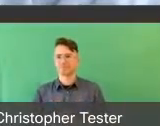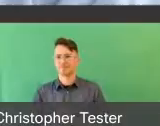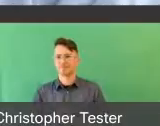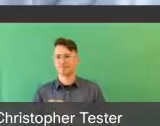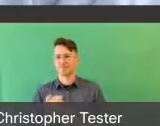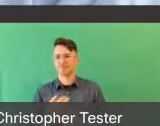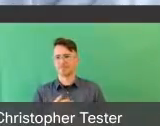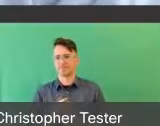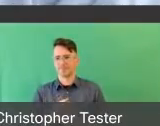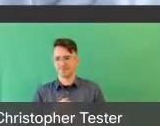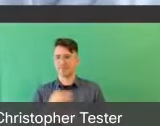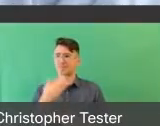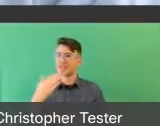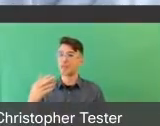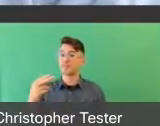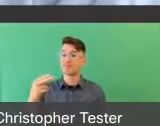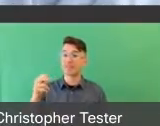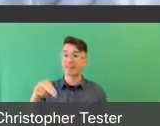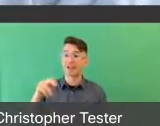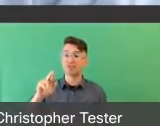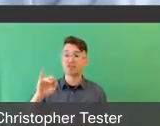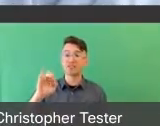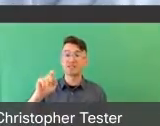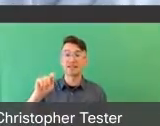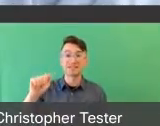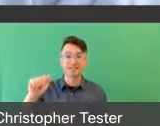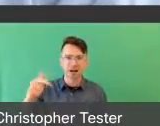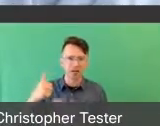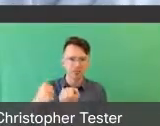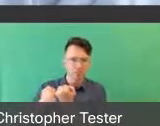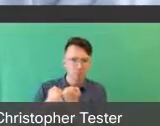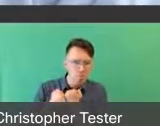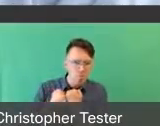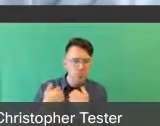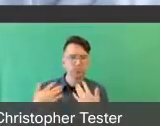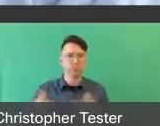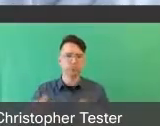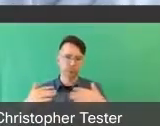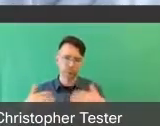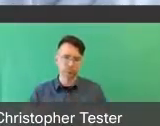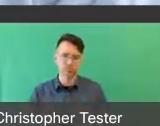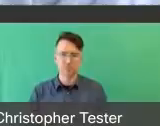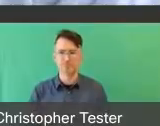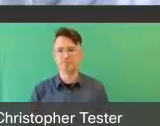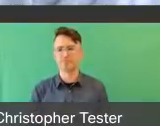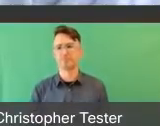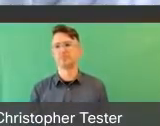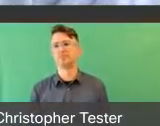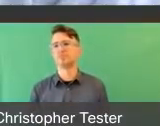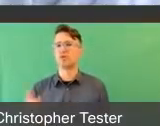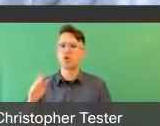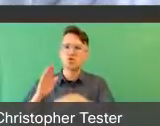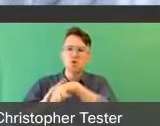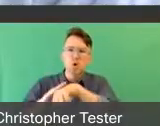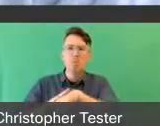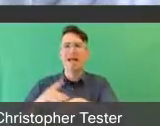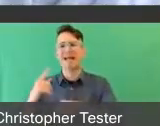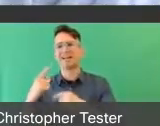for your leadership. Thank you for your excellent intervention and your commitment to the